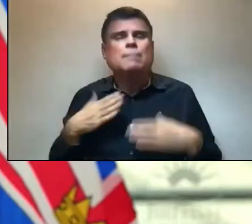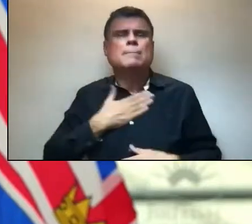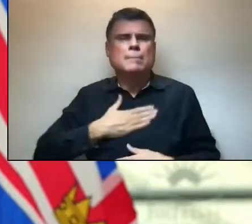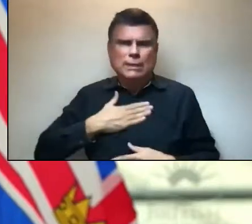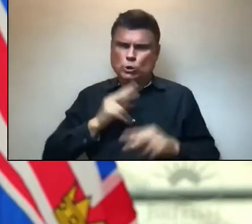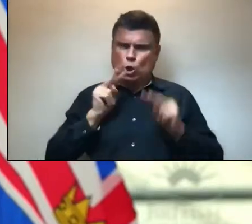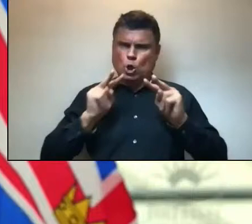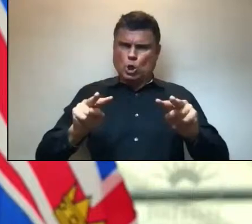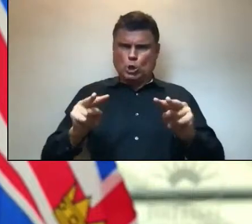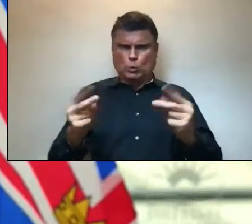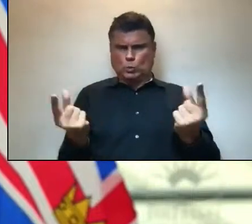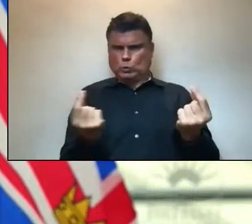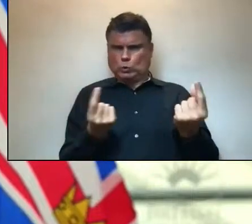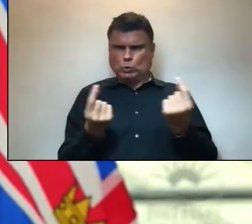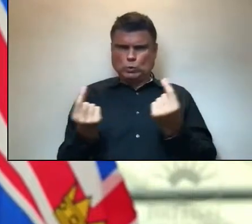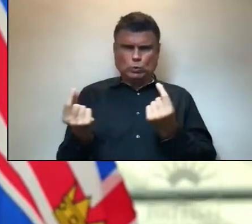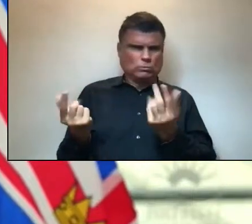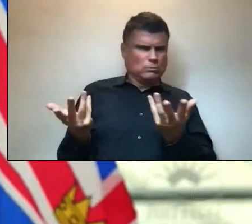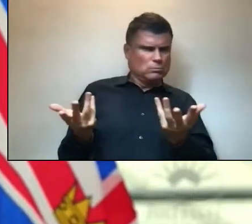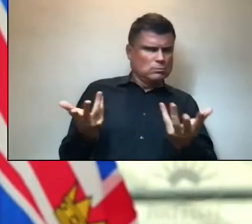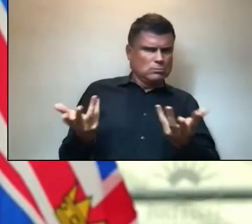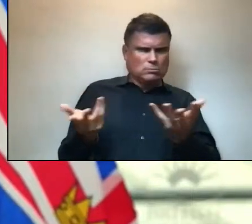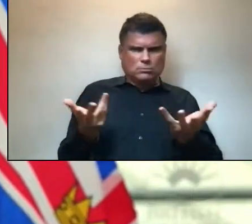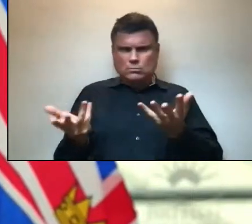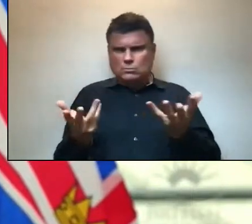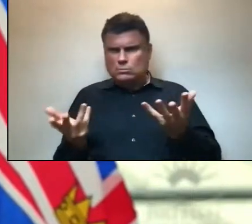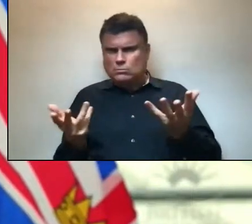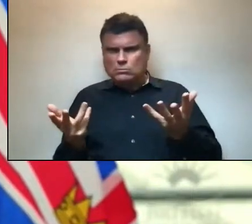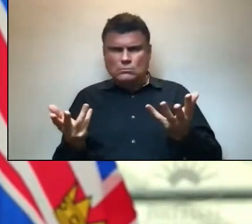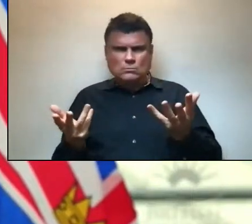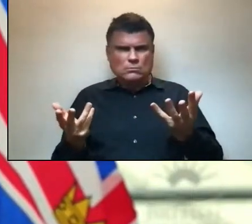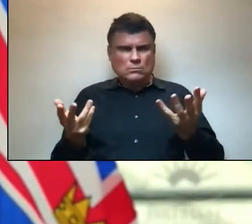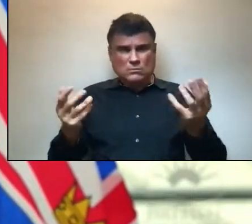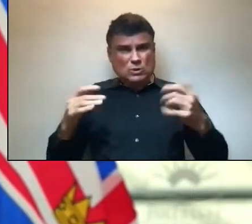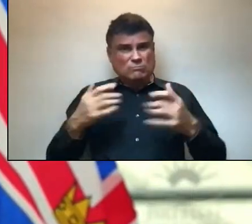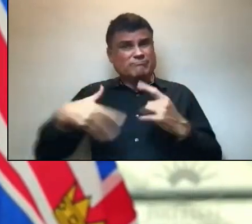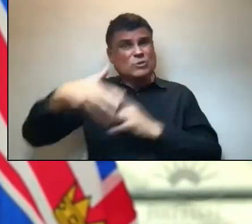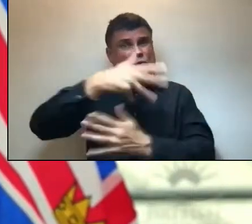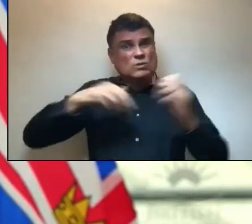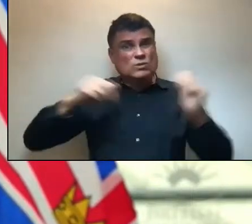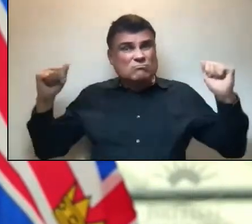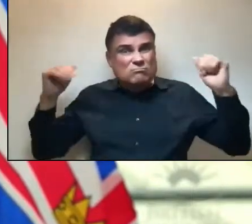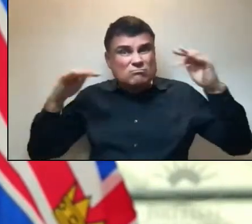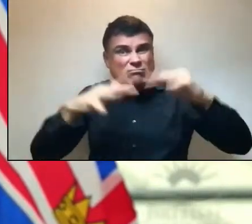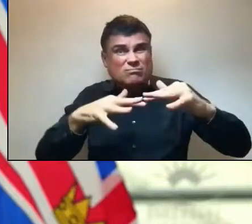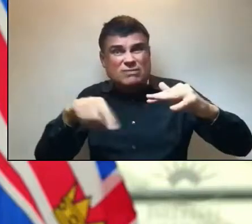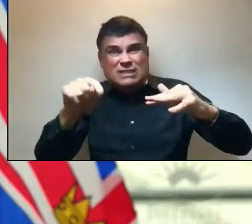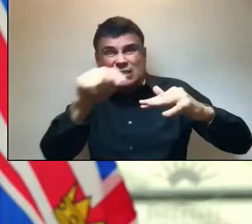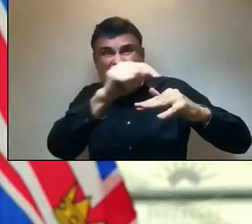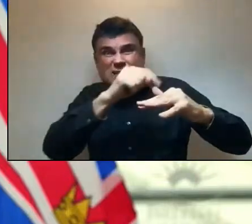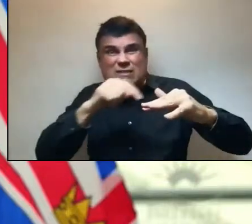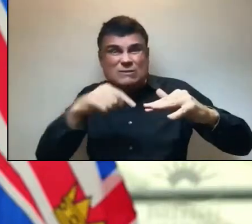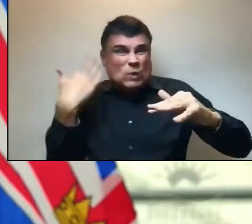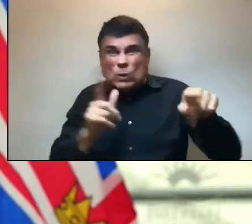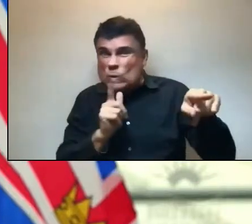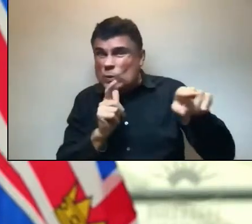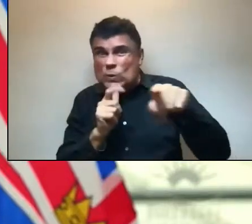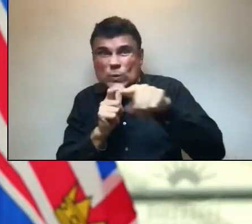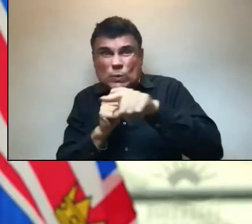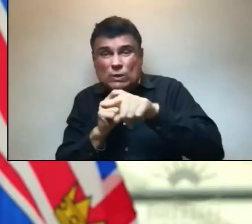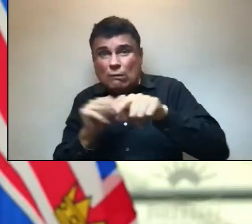with people, particularly large social gatherings with people that you don't know their vaccination status, you don't